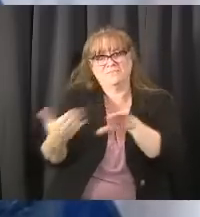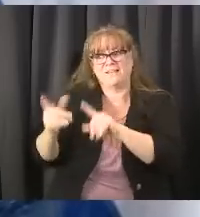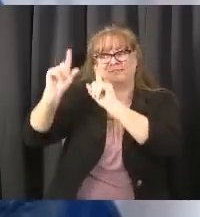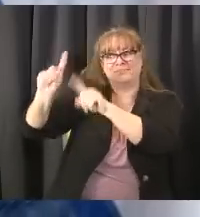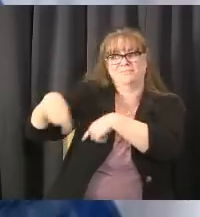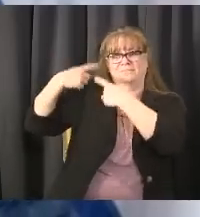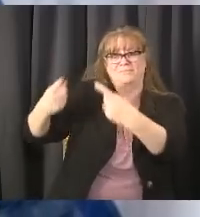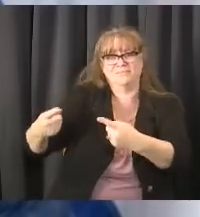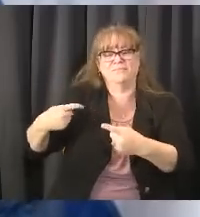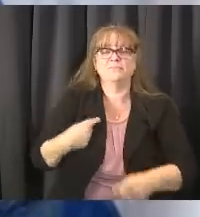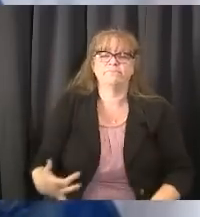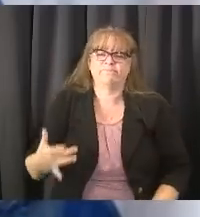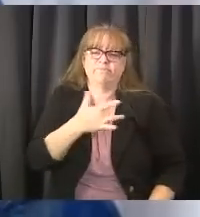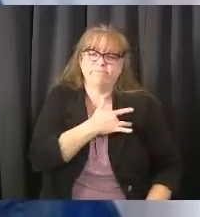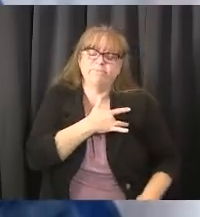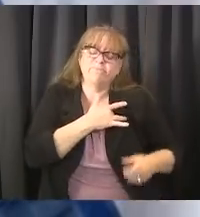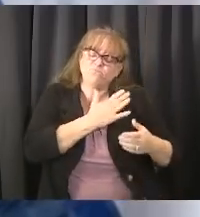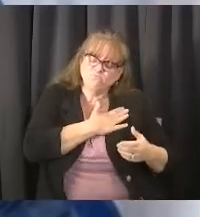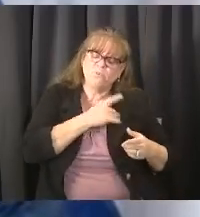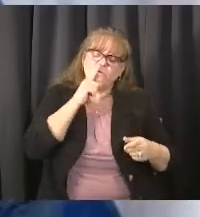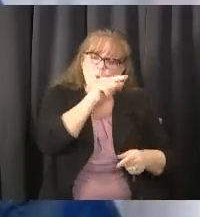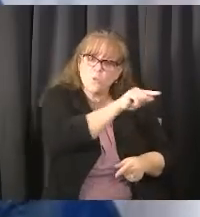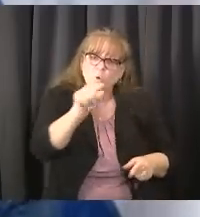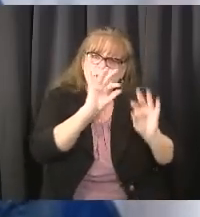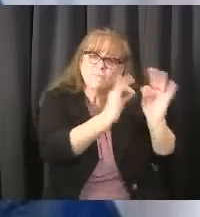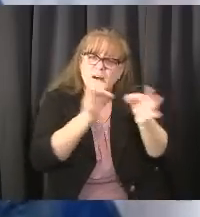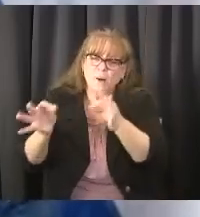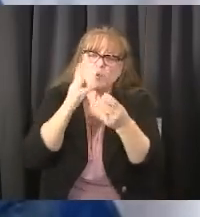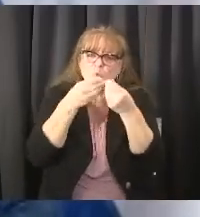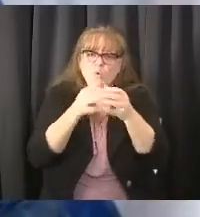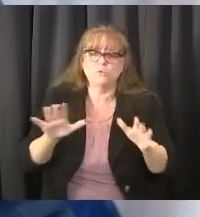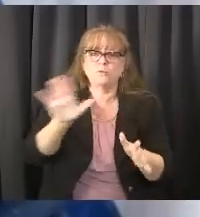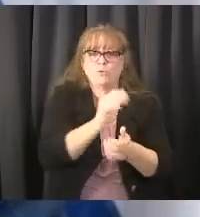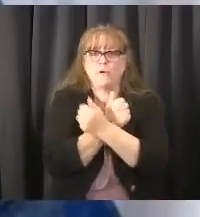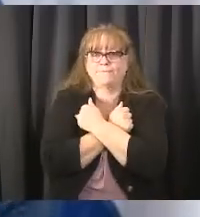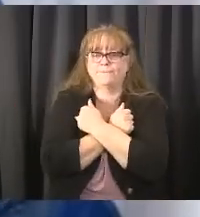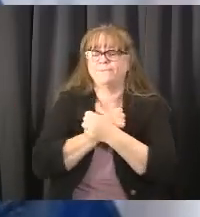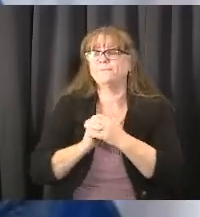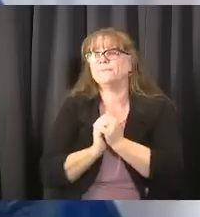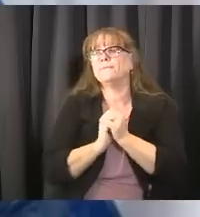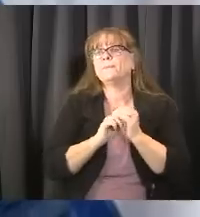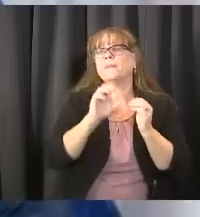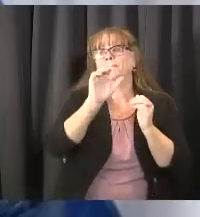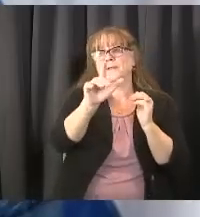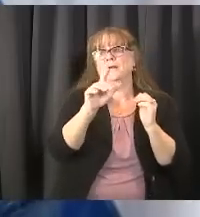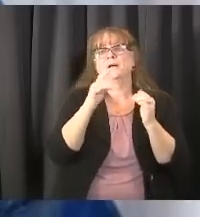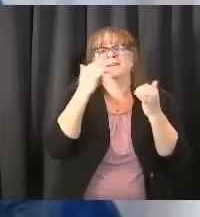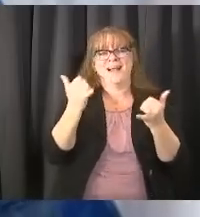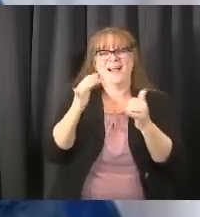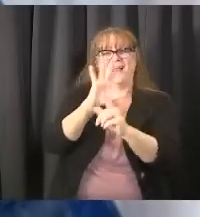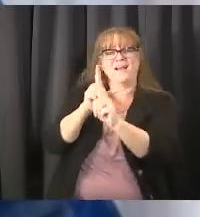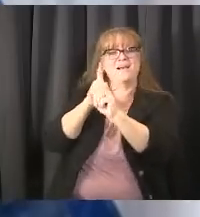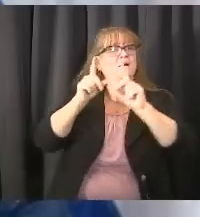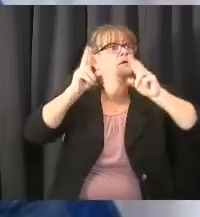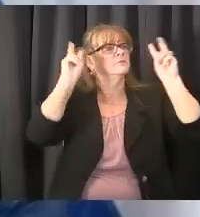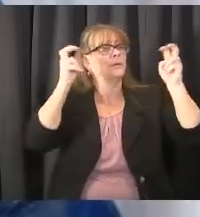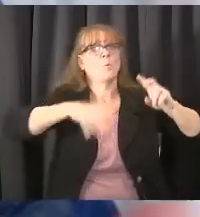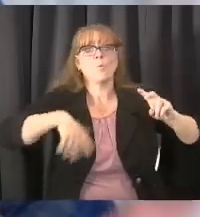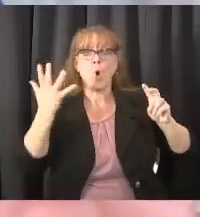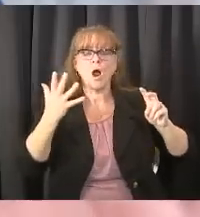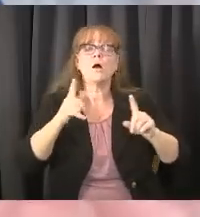Today, we're going to be talking about vaccine distribution, how you get the vaccine, if you're 70 and up, where you sign up. We have several